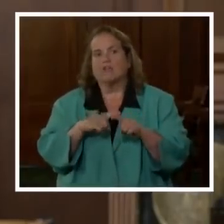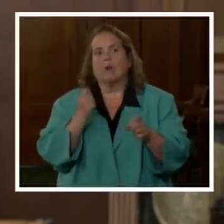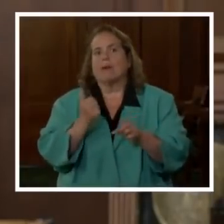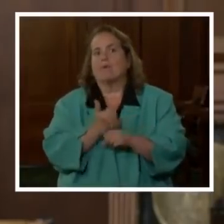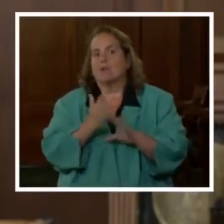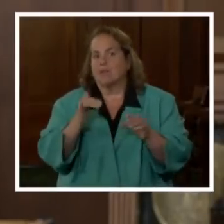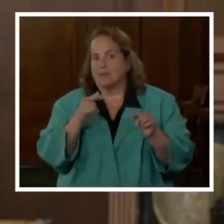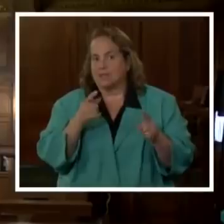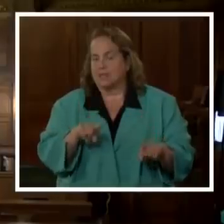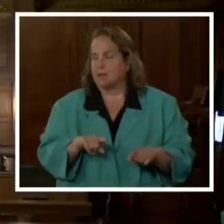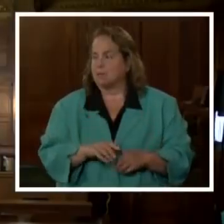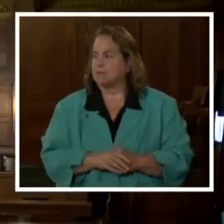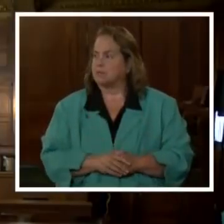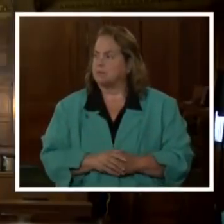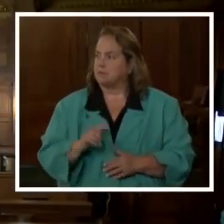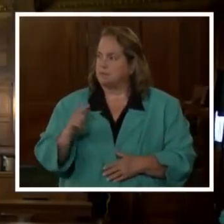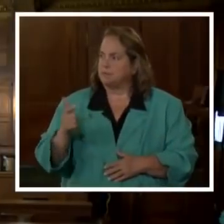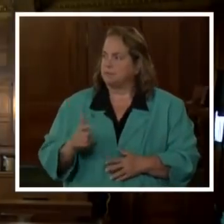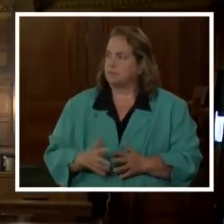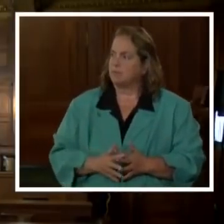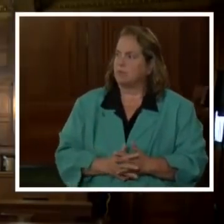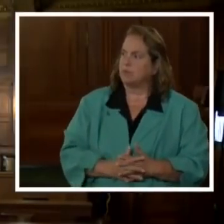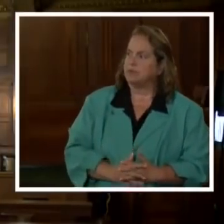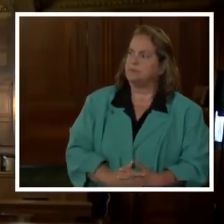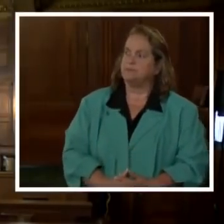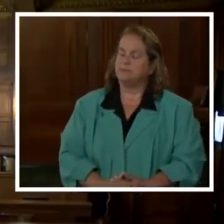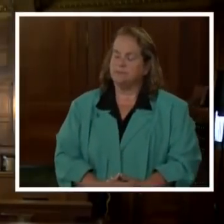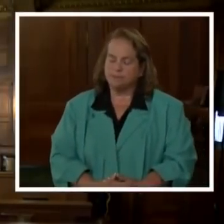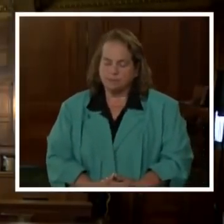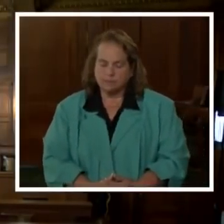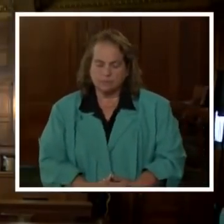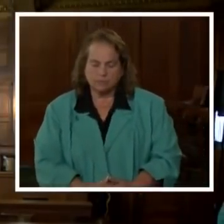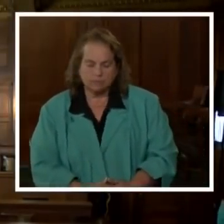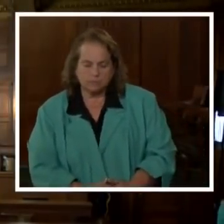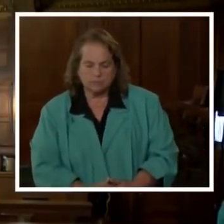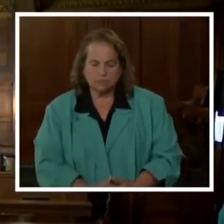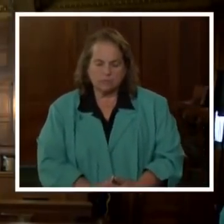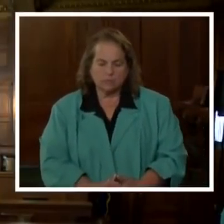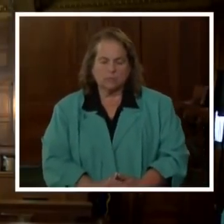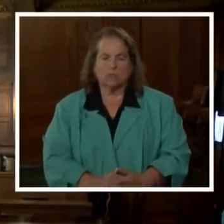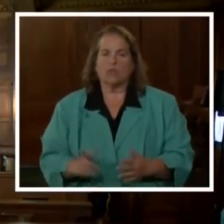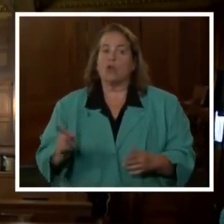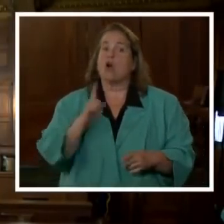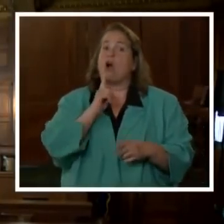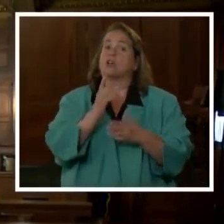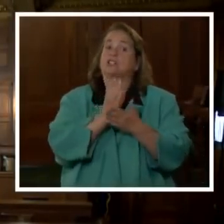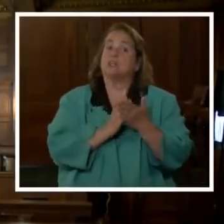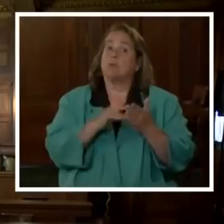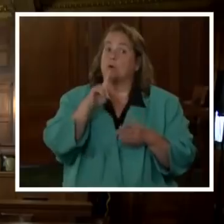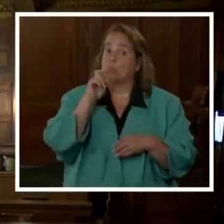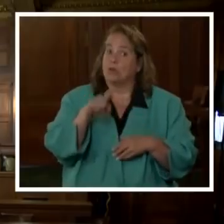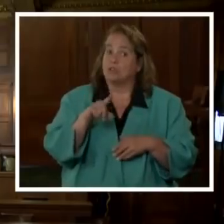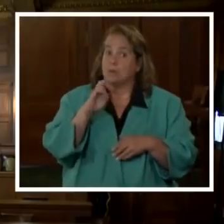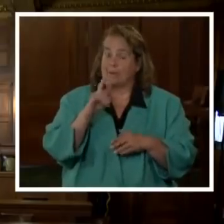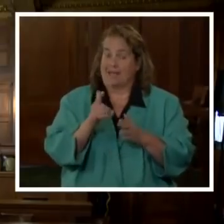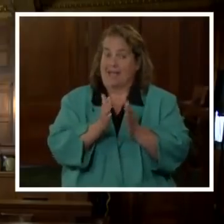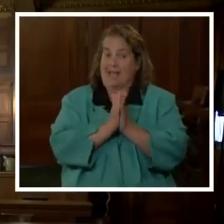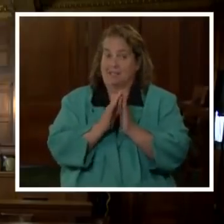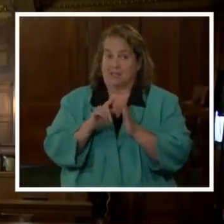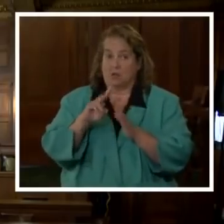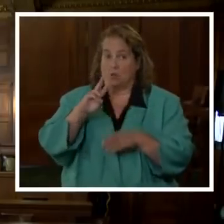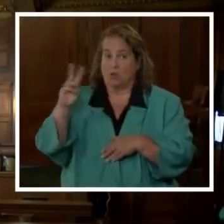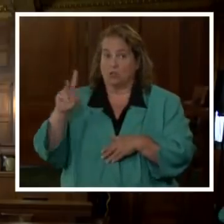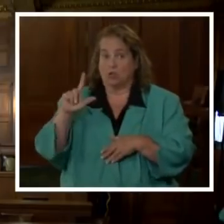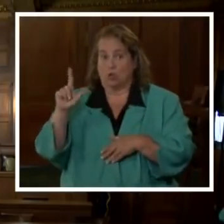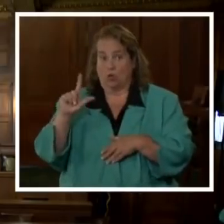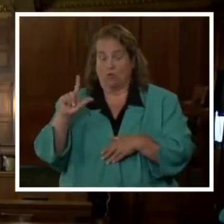that's happened. Lawrence? Jumping off Tom's question, there are questions being asked in West Louisville about the